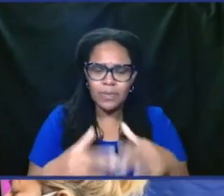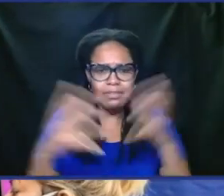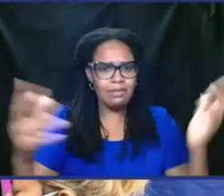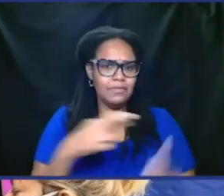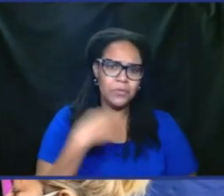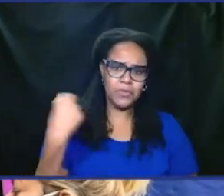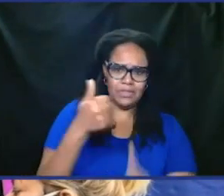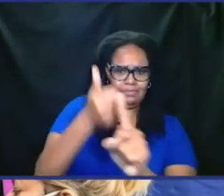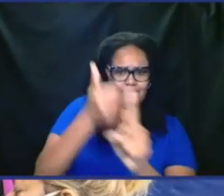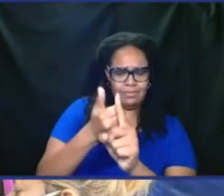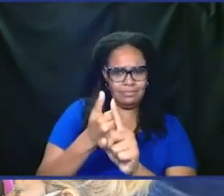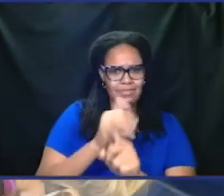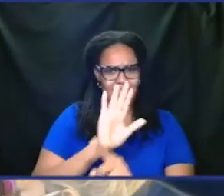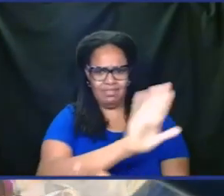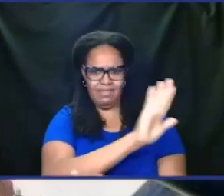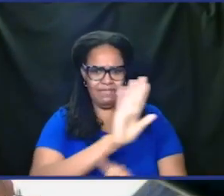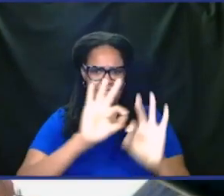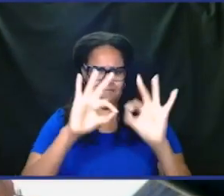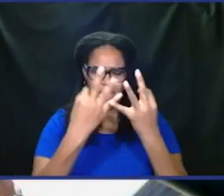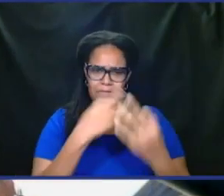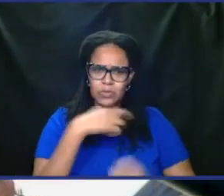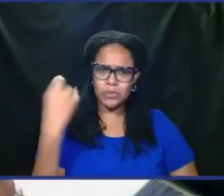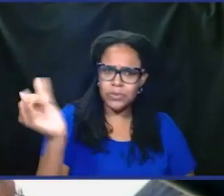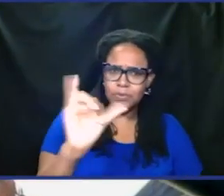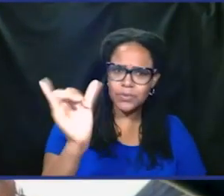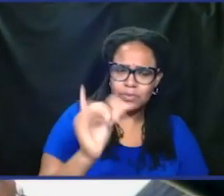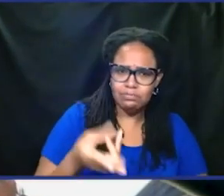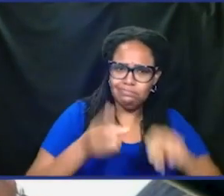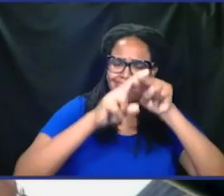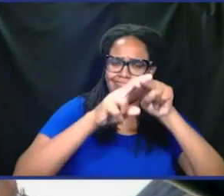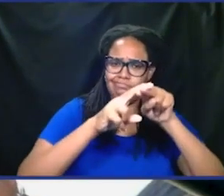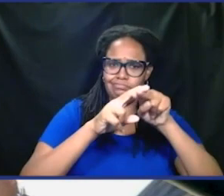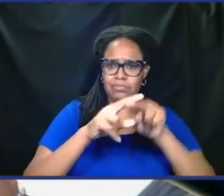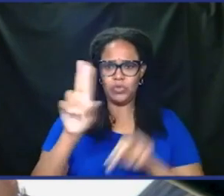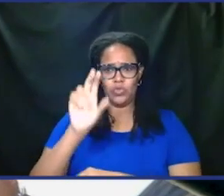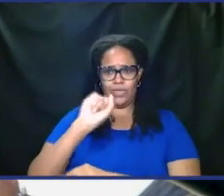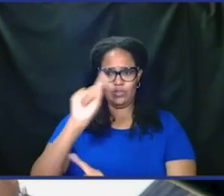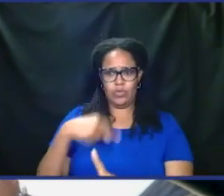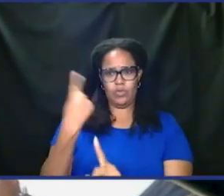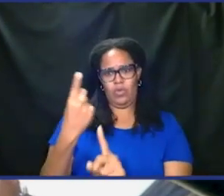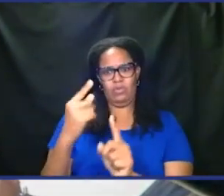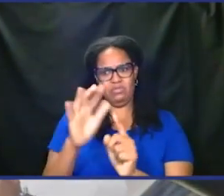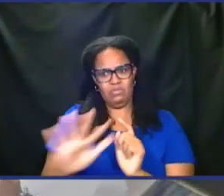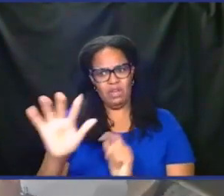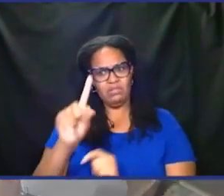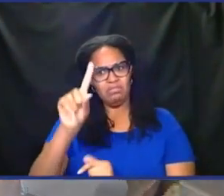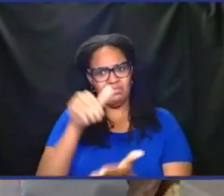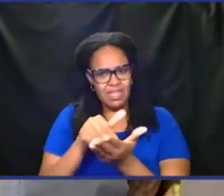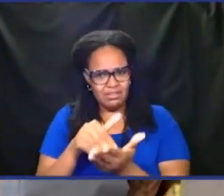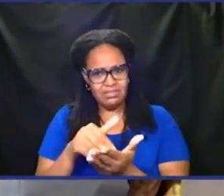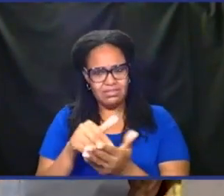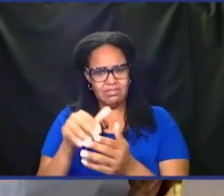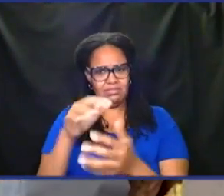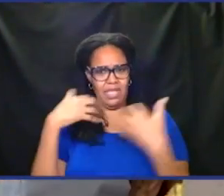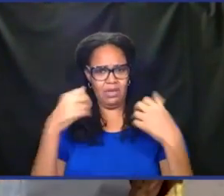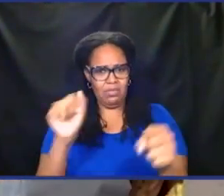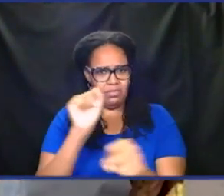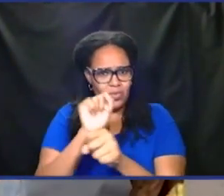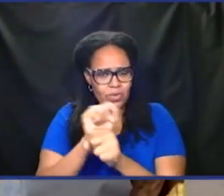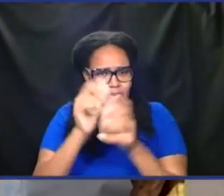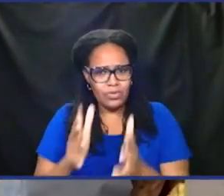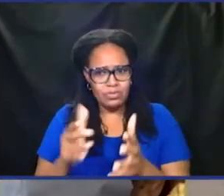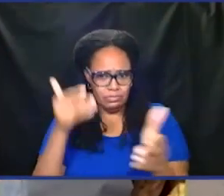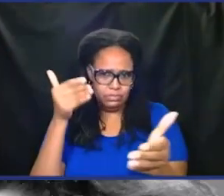themselves and to their families. In the United States alone, nearly 1,000 healthcare workers, mostly nurses, have died from